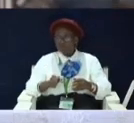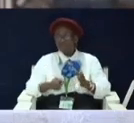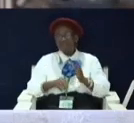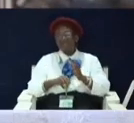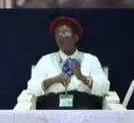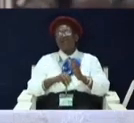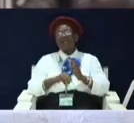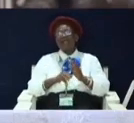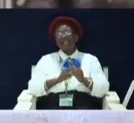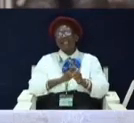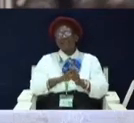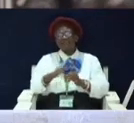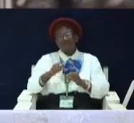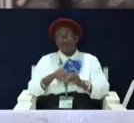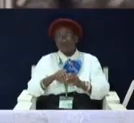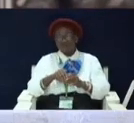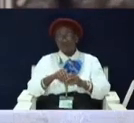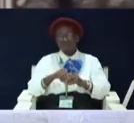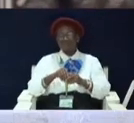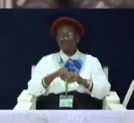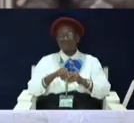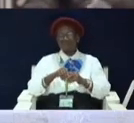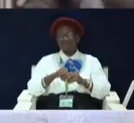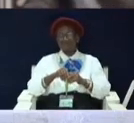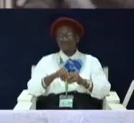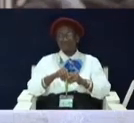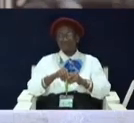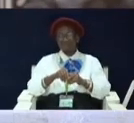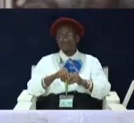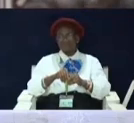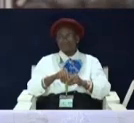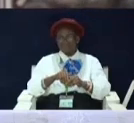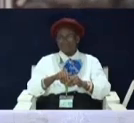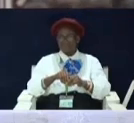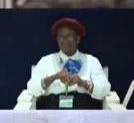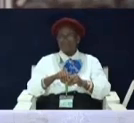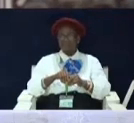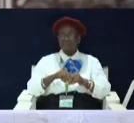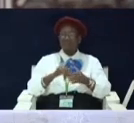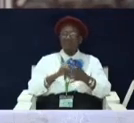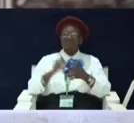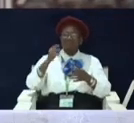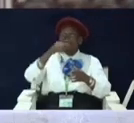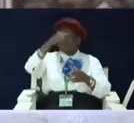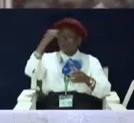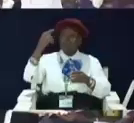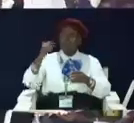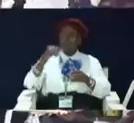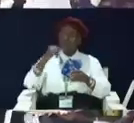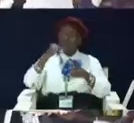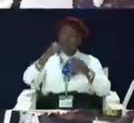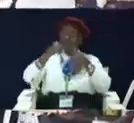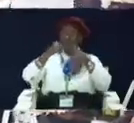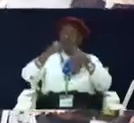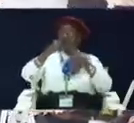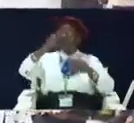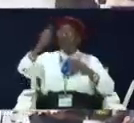fò sánlẹ̀ tí wọ́n ń kú, it's because the decree has already gone out.